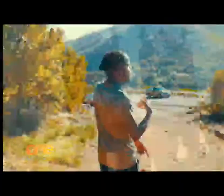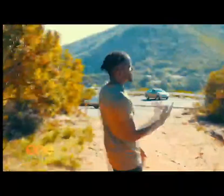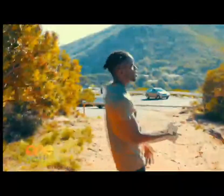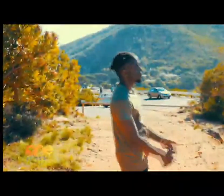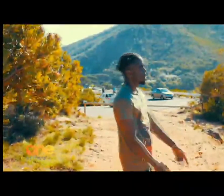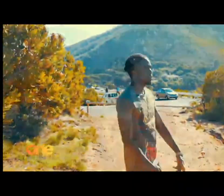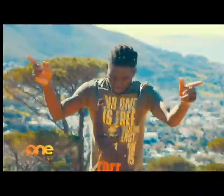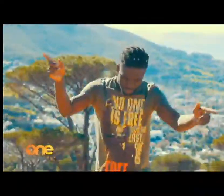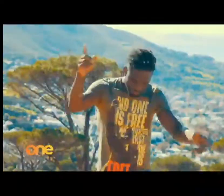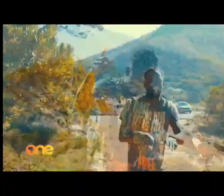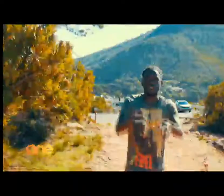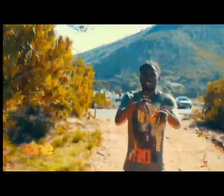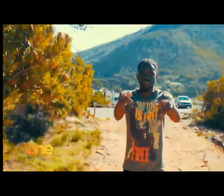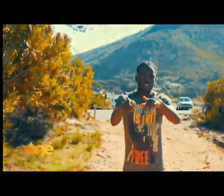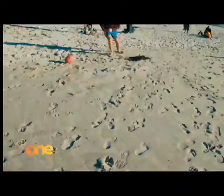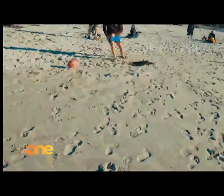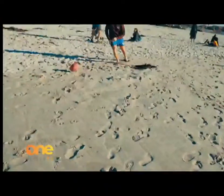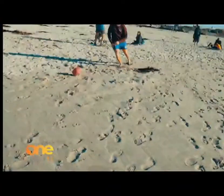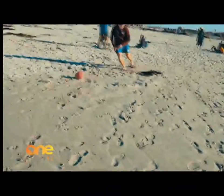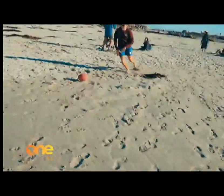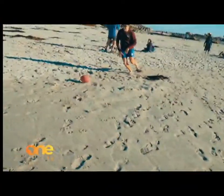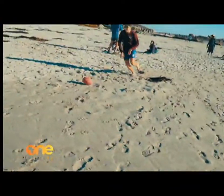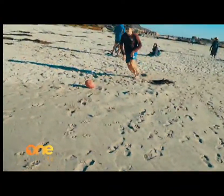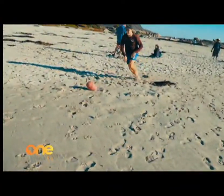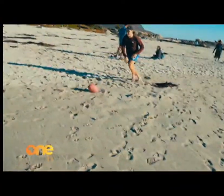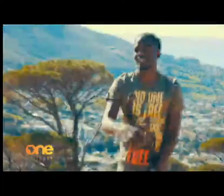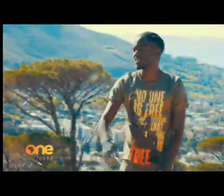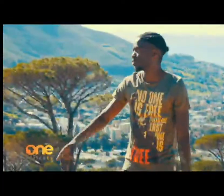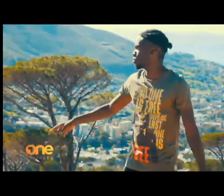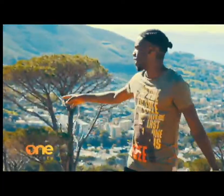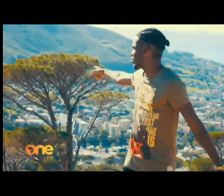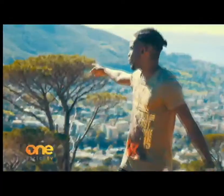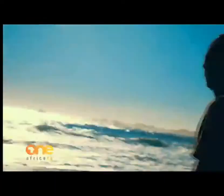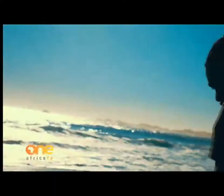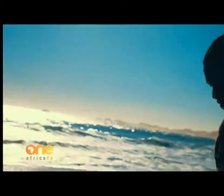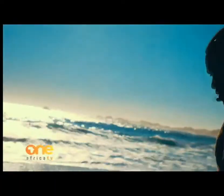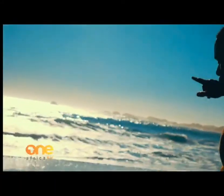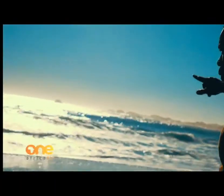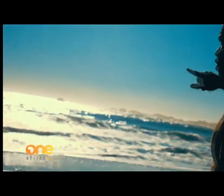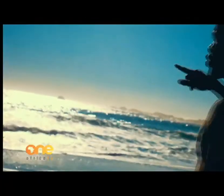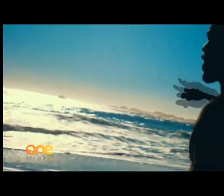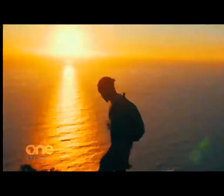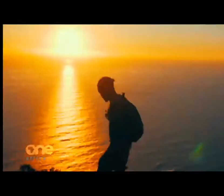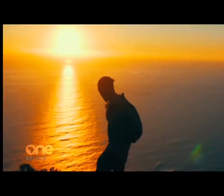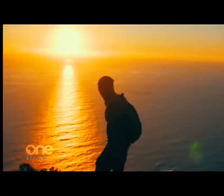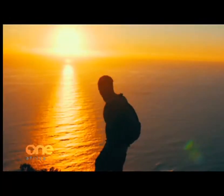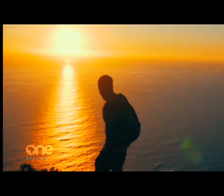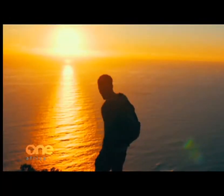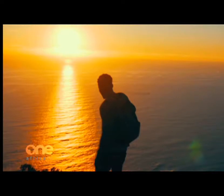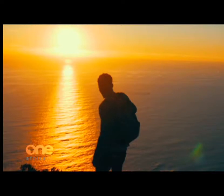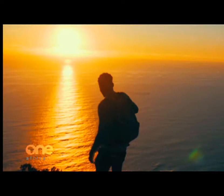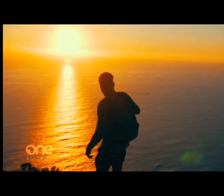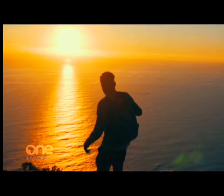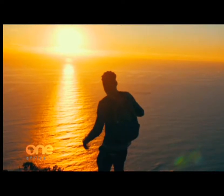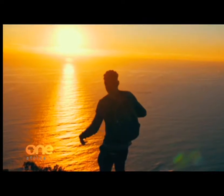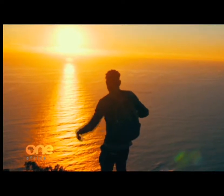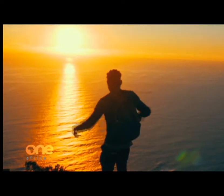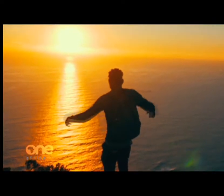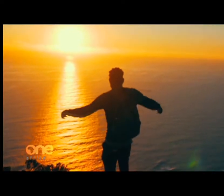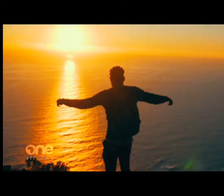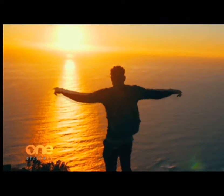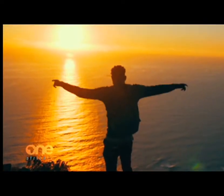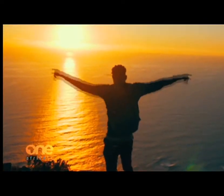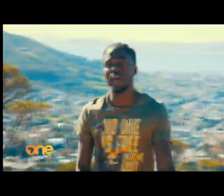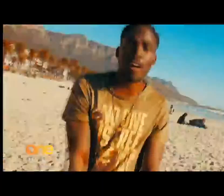is that I'm busy popping out at parties, rocking those parties, inviting dealers to those houses. For thousands I wouldn't try. No fine, I'll let it fly.